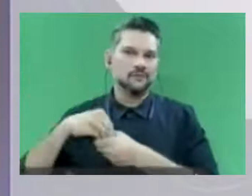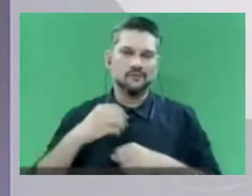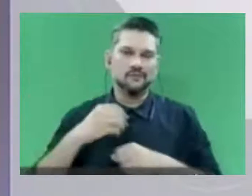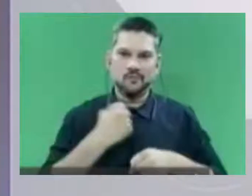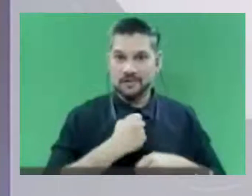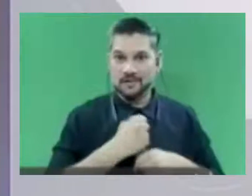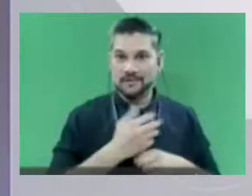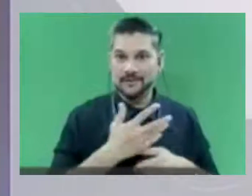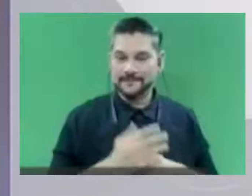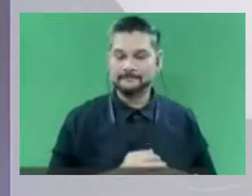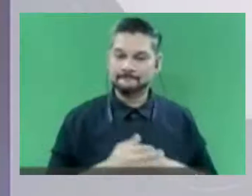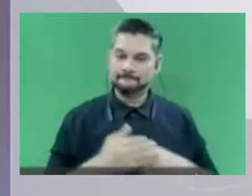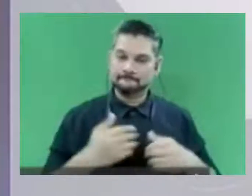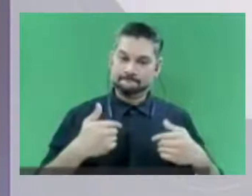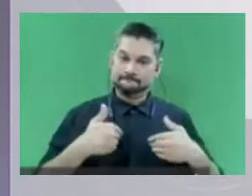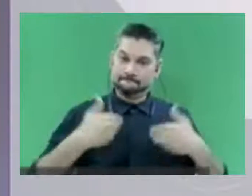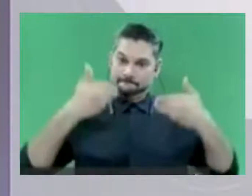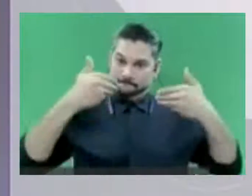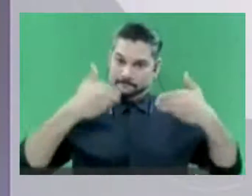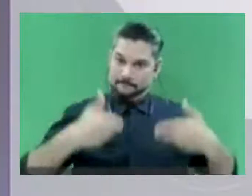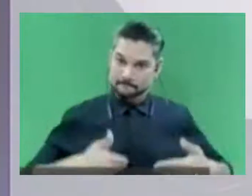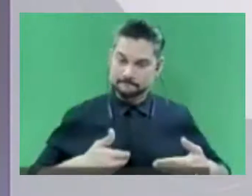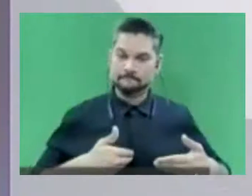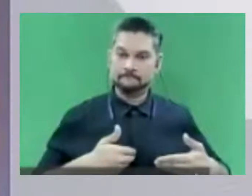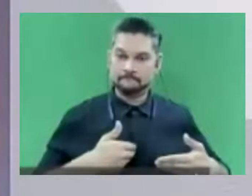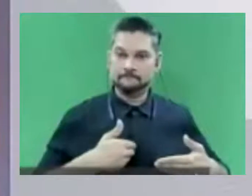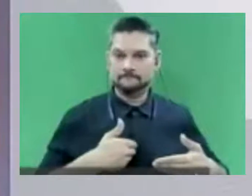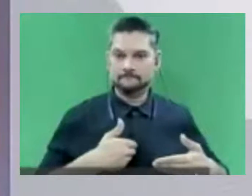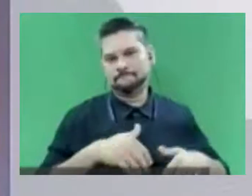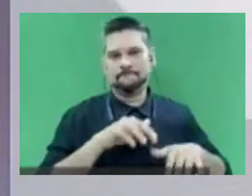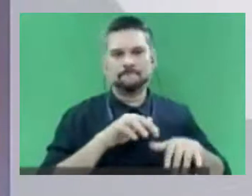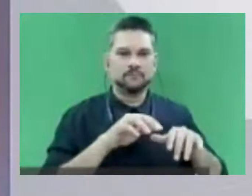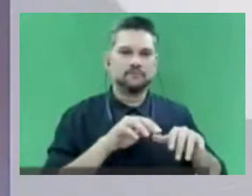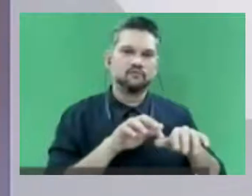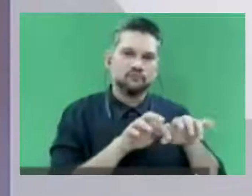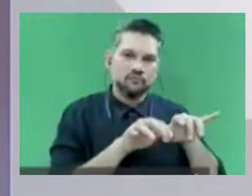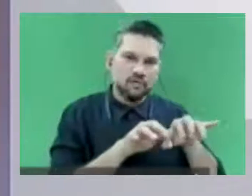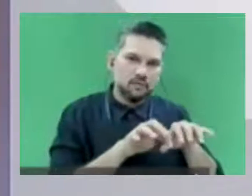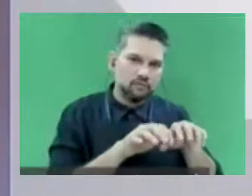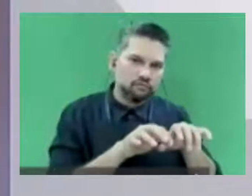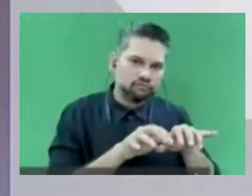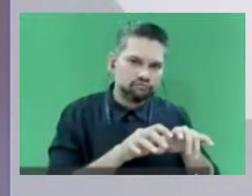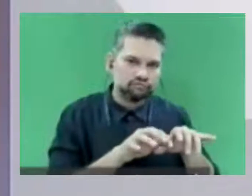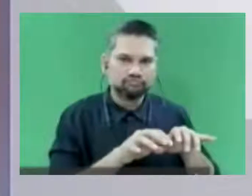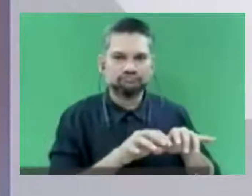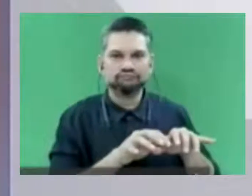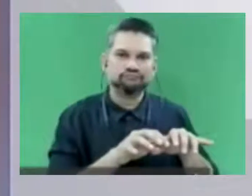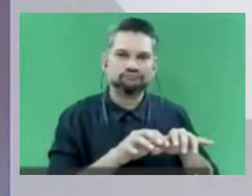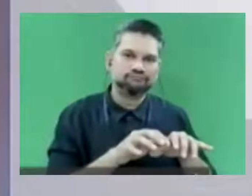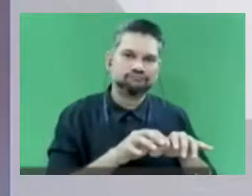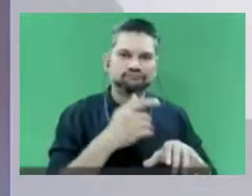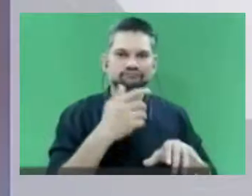so I'm a computer science person. I mean, I started as a computer science